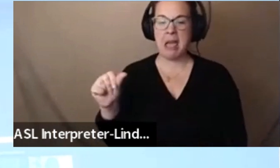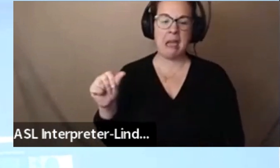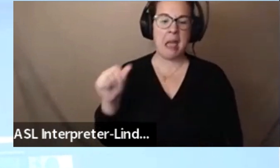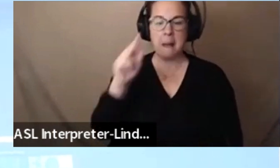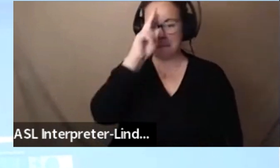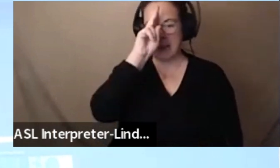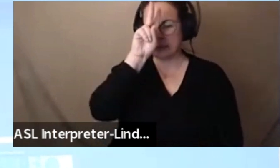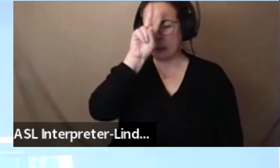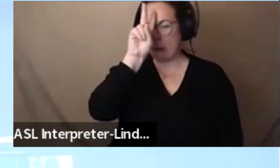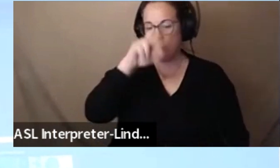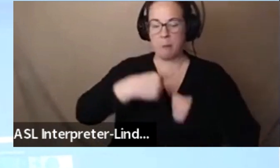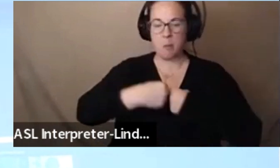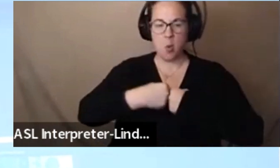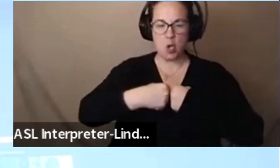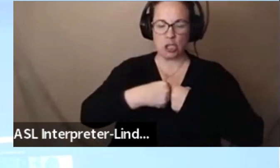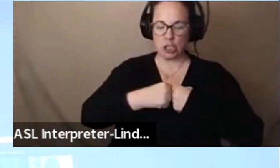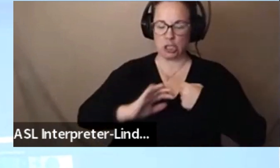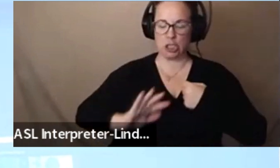kind of like